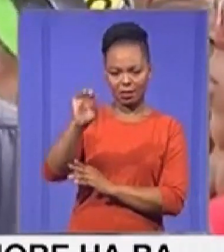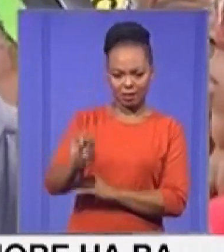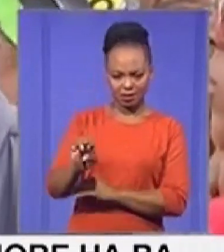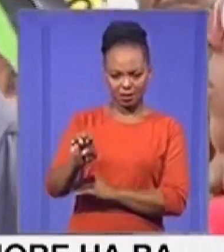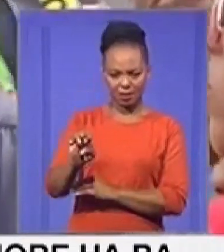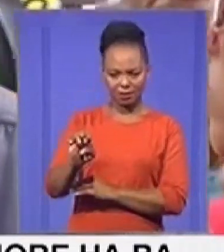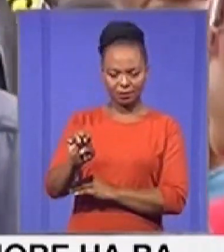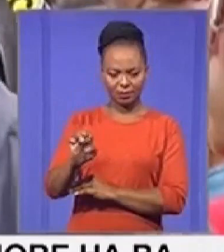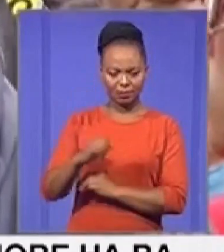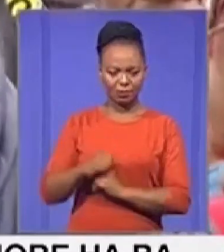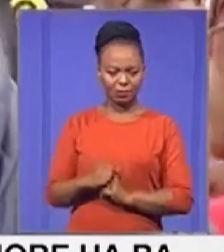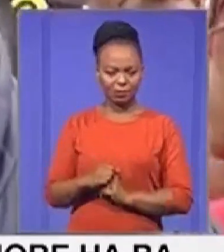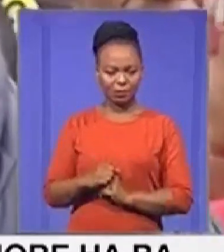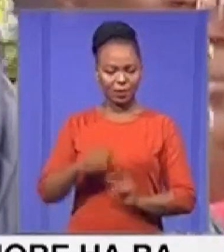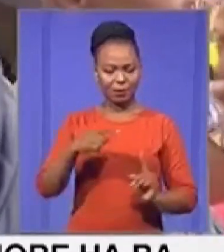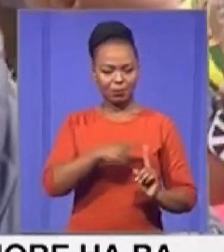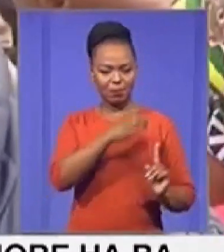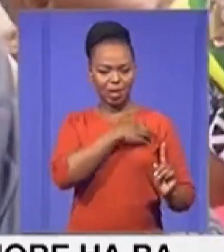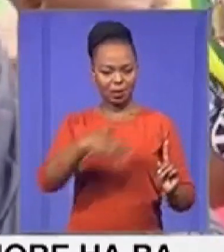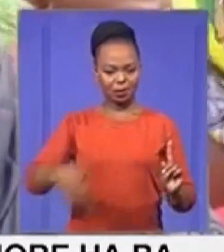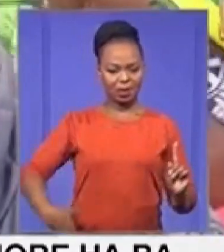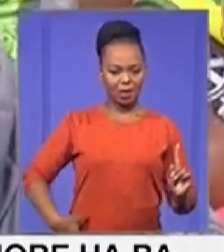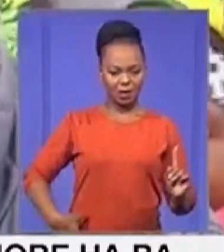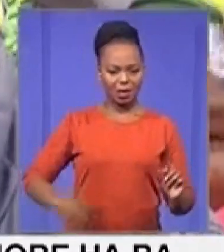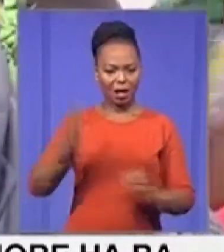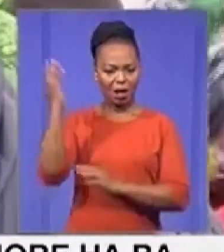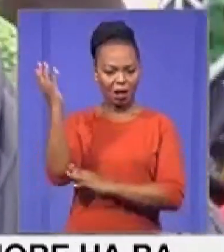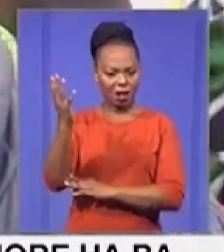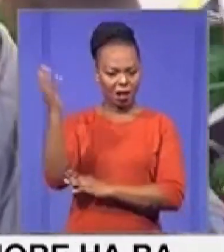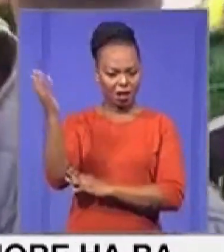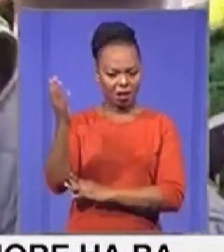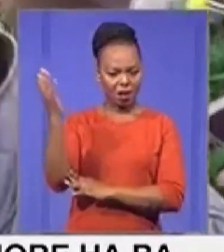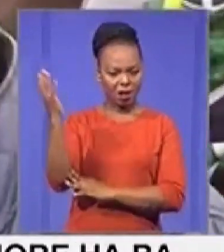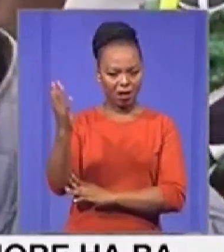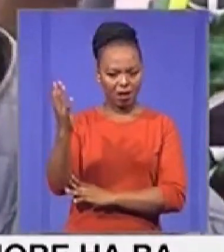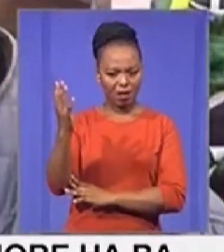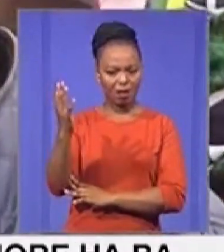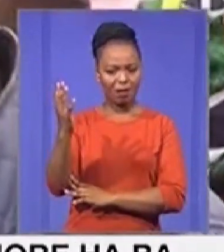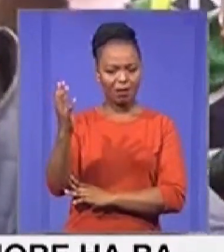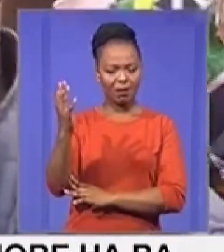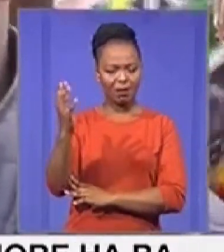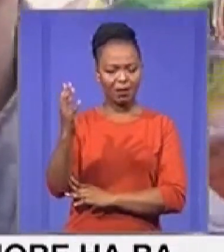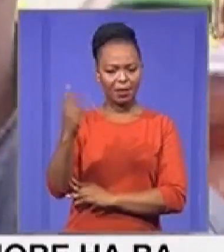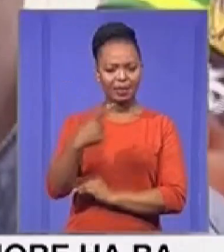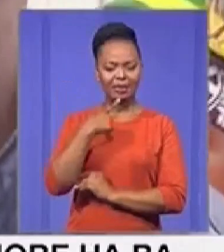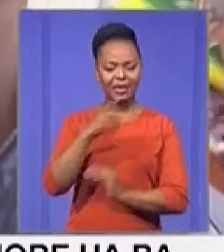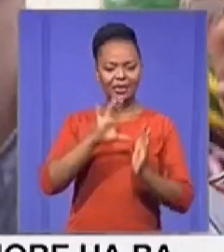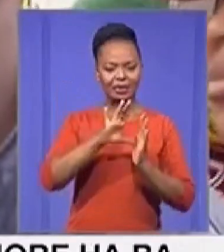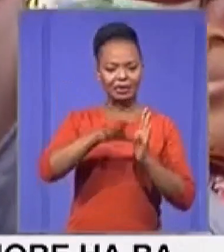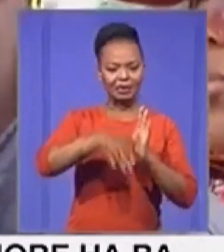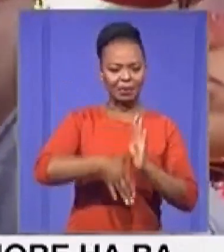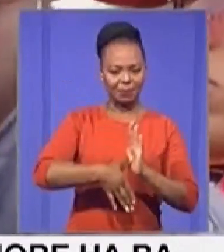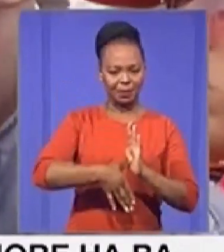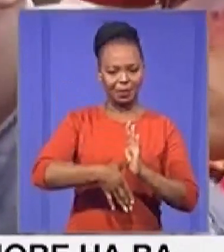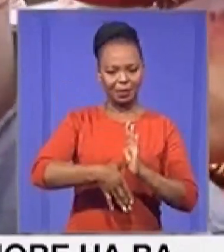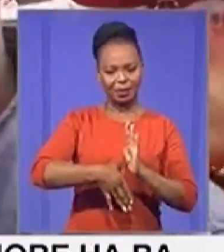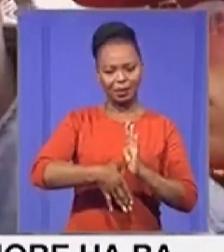a presidente ba bua ba disability ba ba